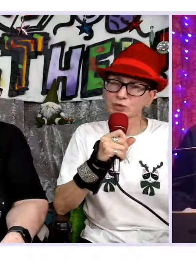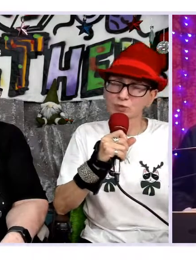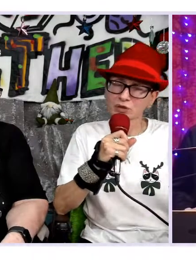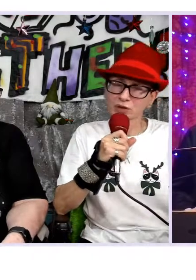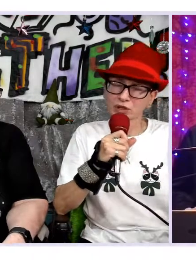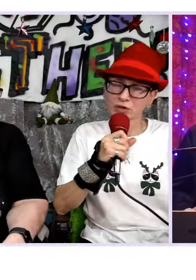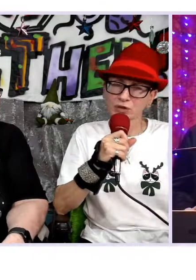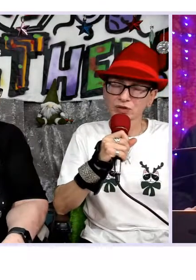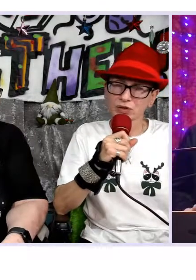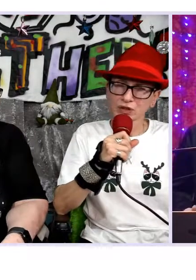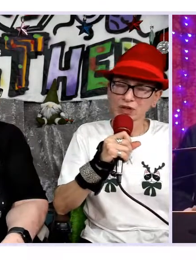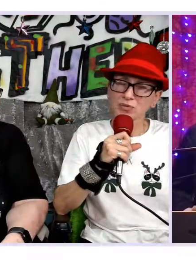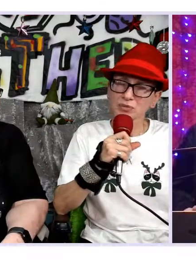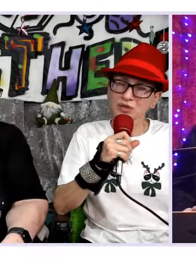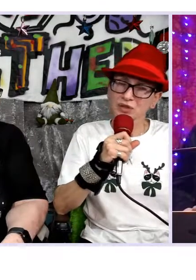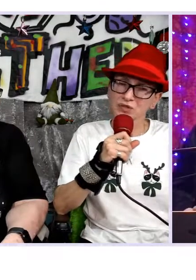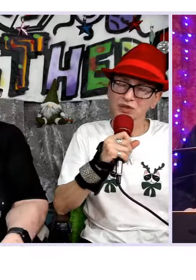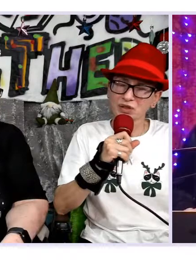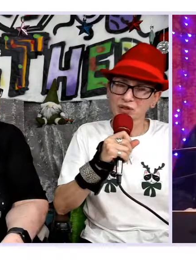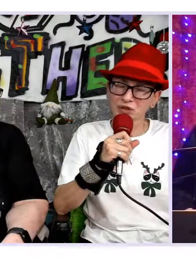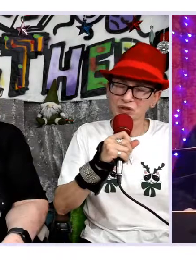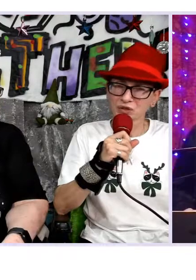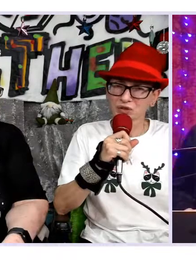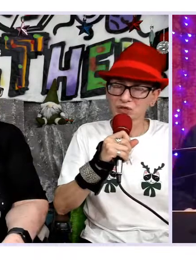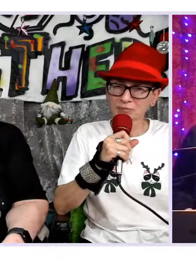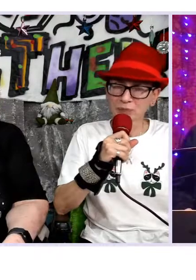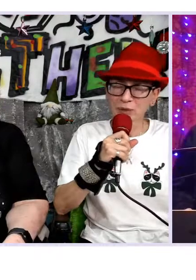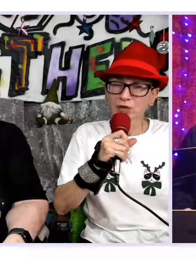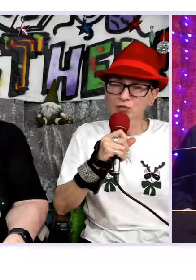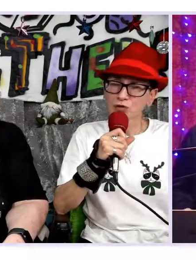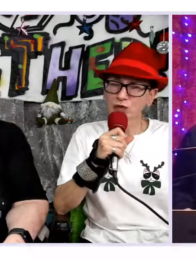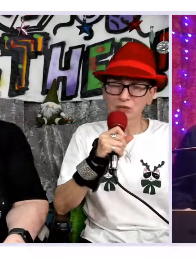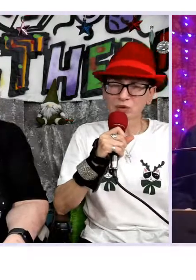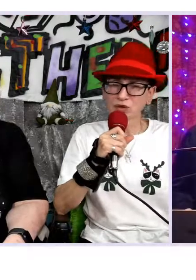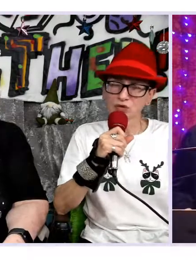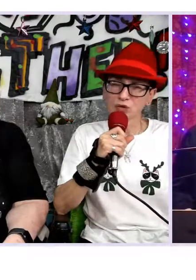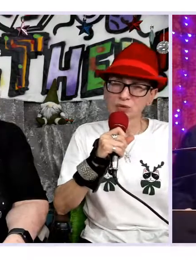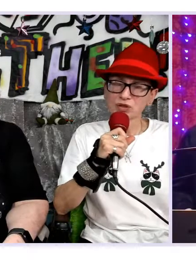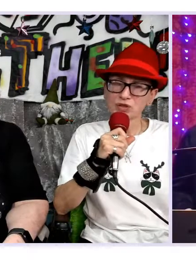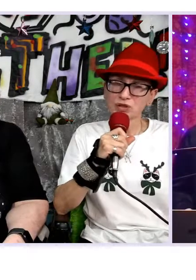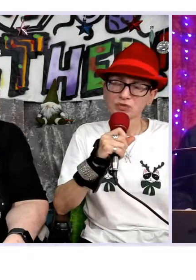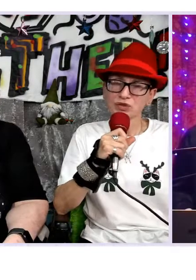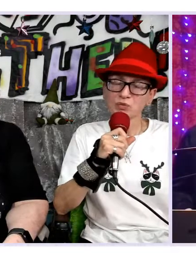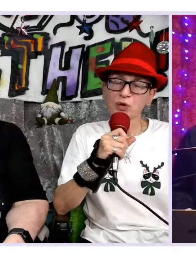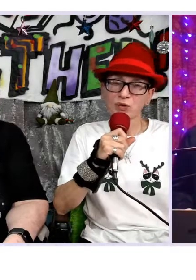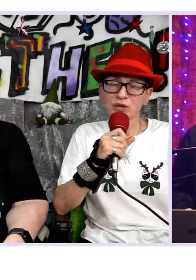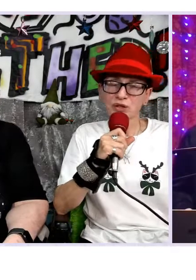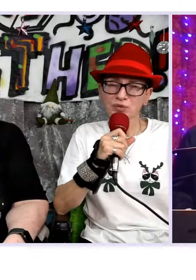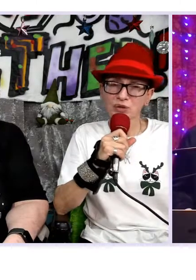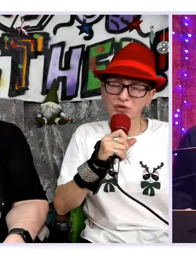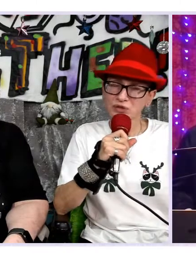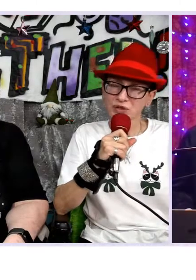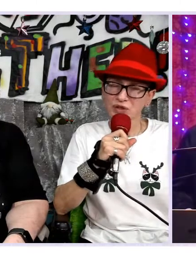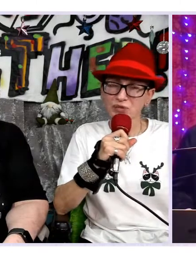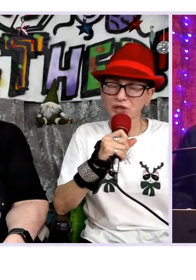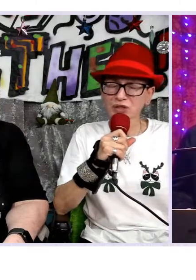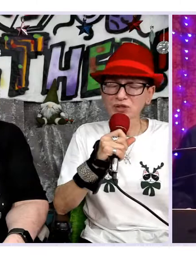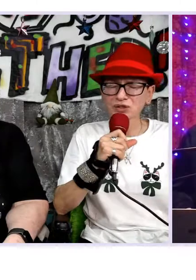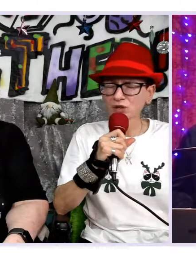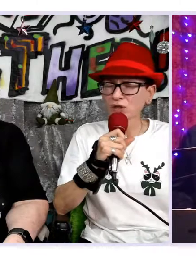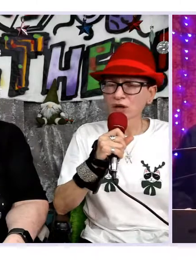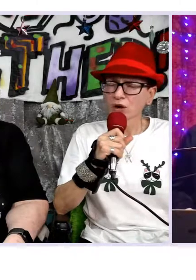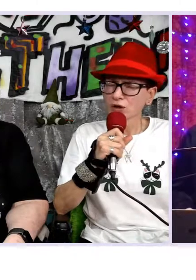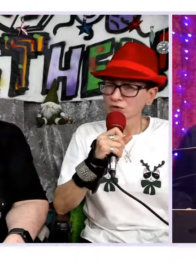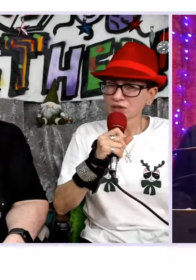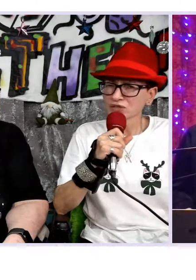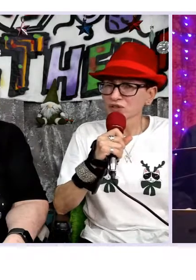have all these bizarre characters in games, and they've seen that as a kind of really wonderful opportunity for some well-paid work for disabled actors.